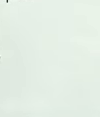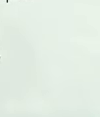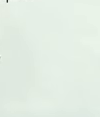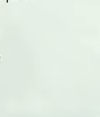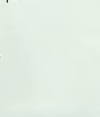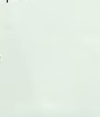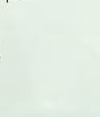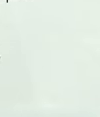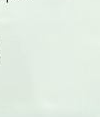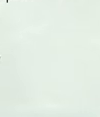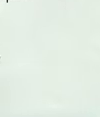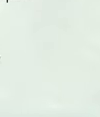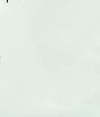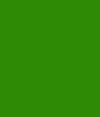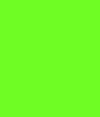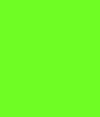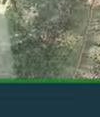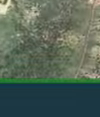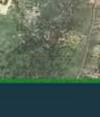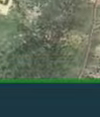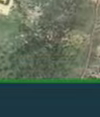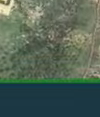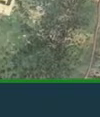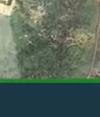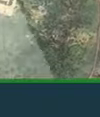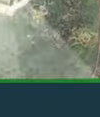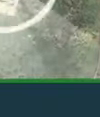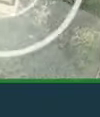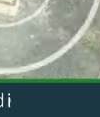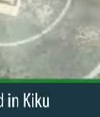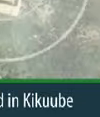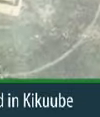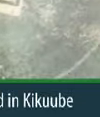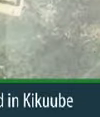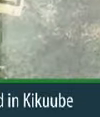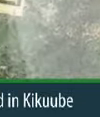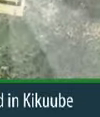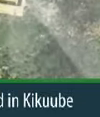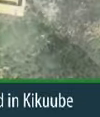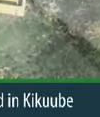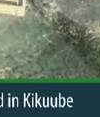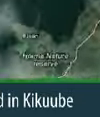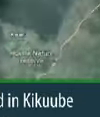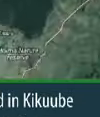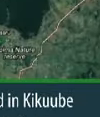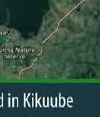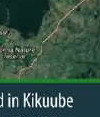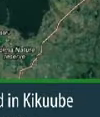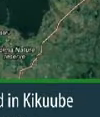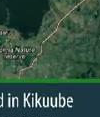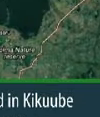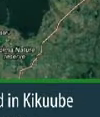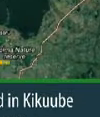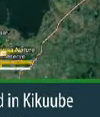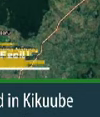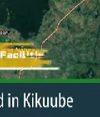Report for the proposed Kingfisher Development Project. The project involves the development of the Kingfisher oil field located in Chikube District